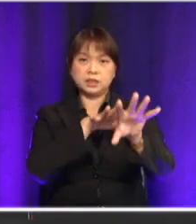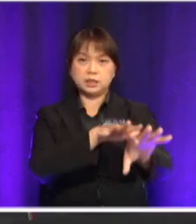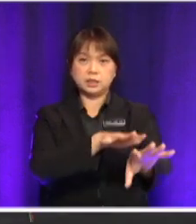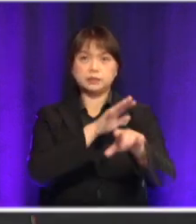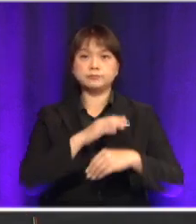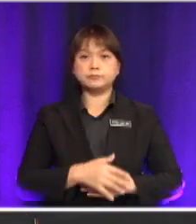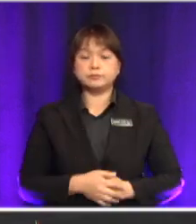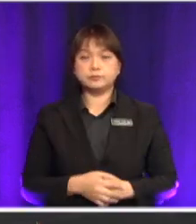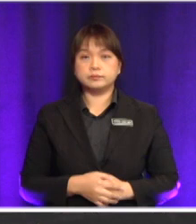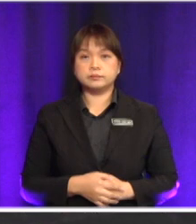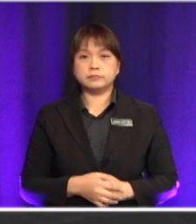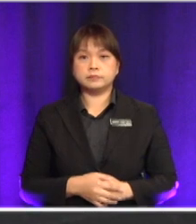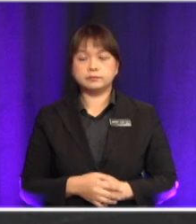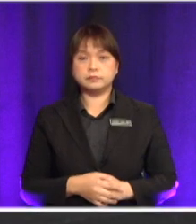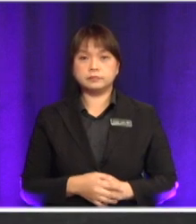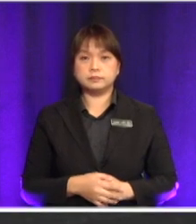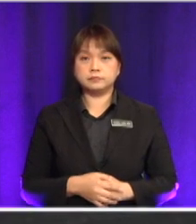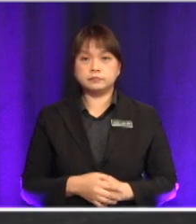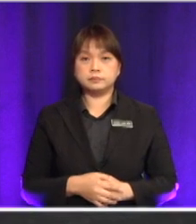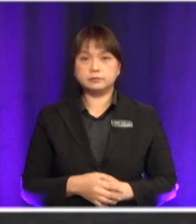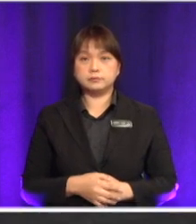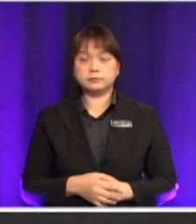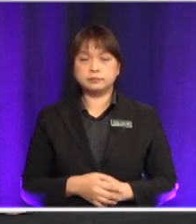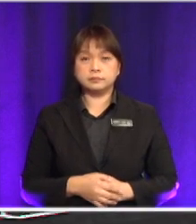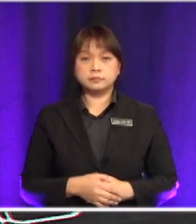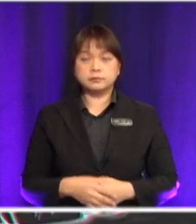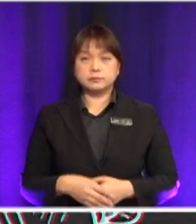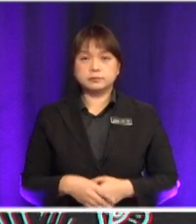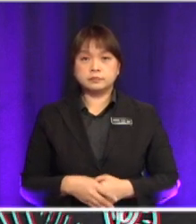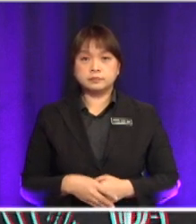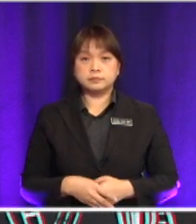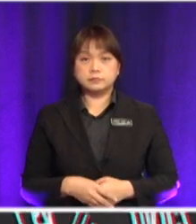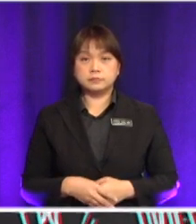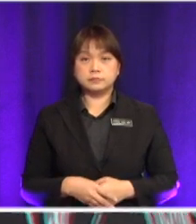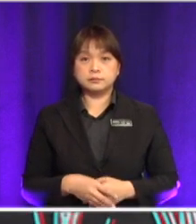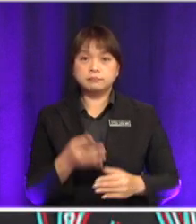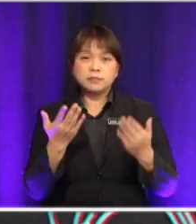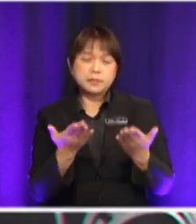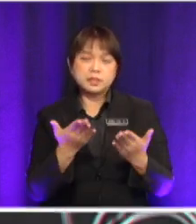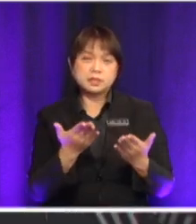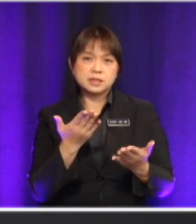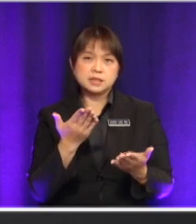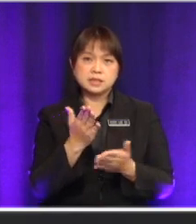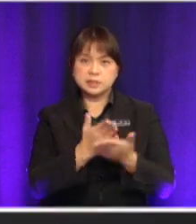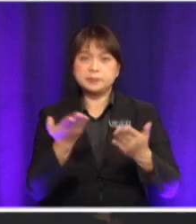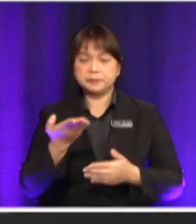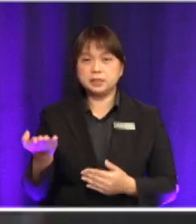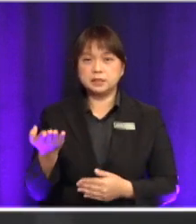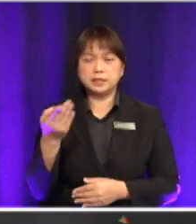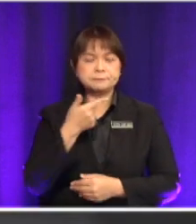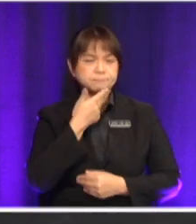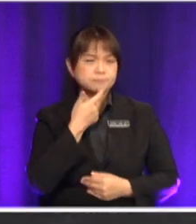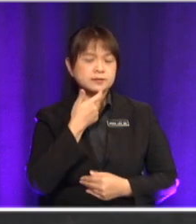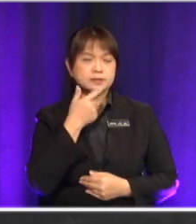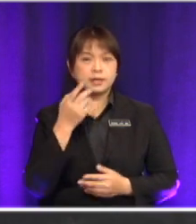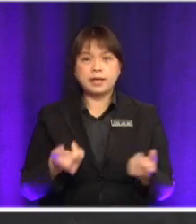parks. So if there's, like I said before, if there's any like suspicious things happening, then they can monitor on that as